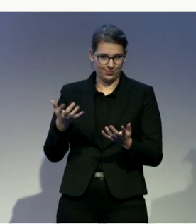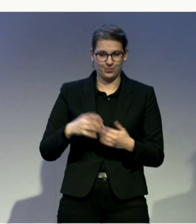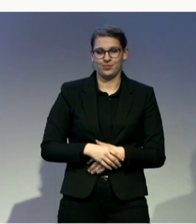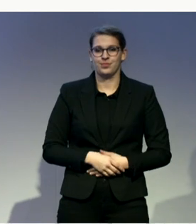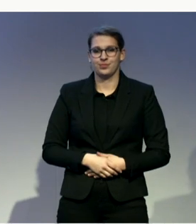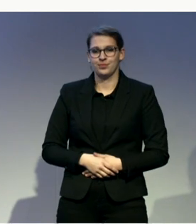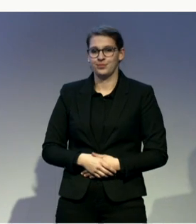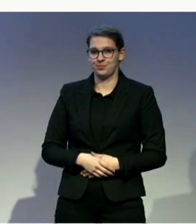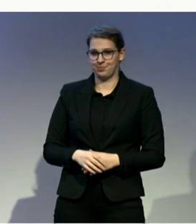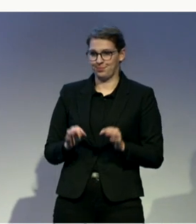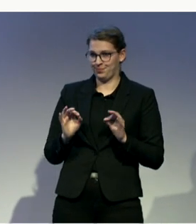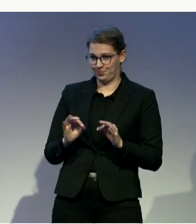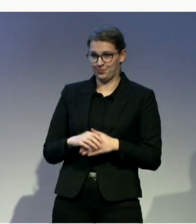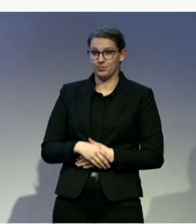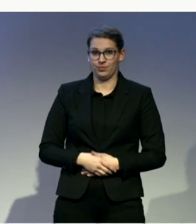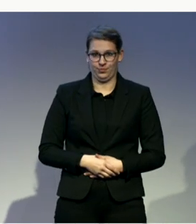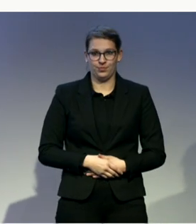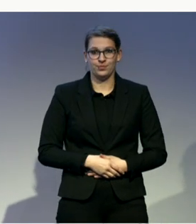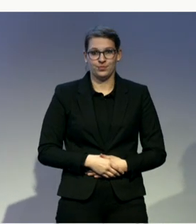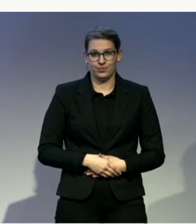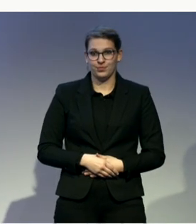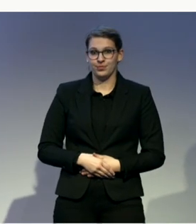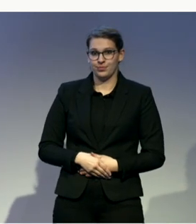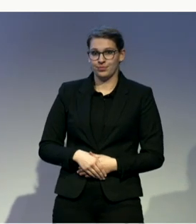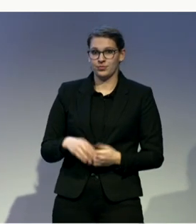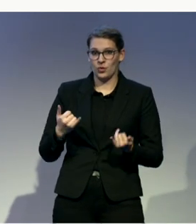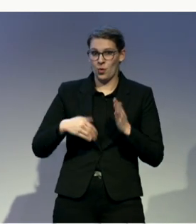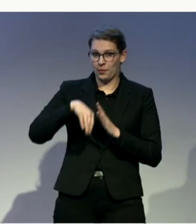bit towards the east.